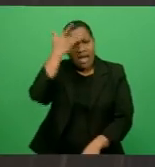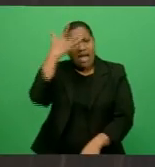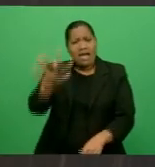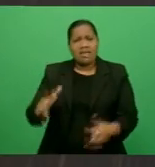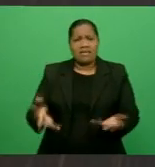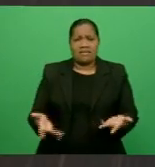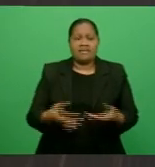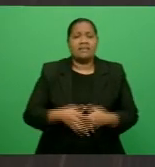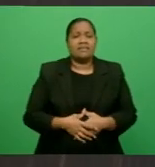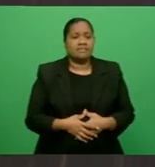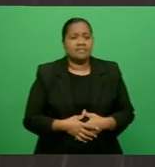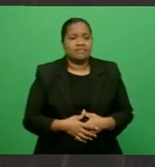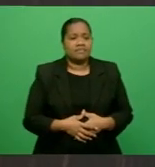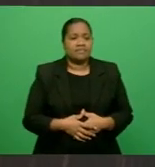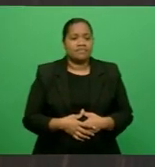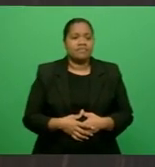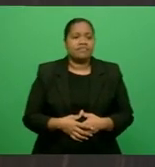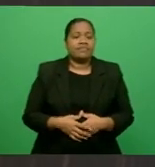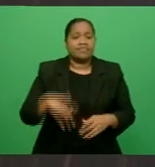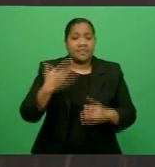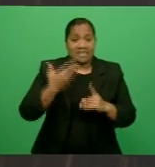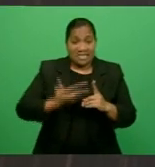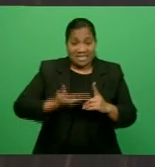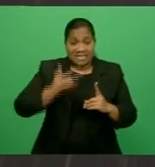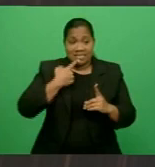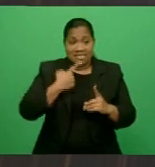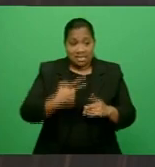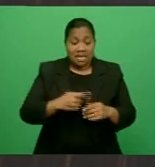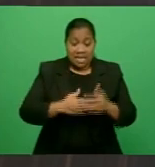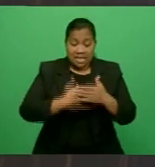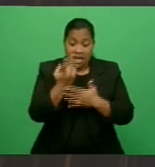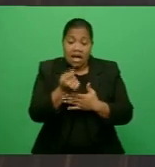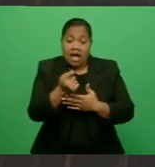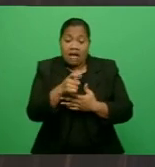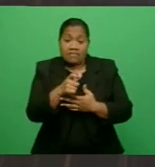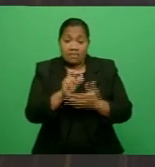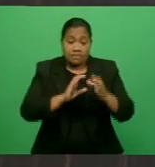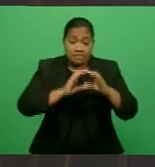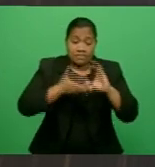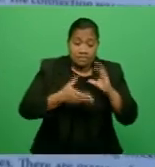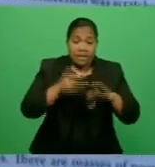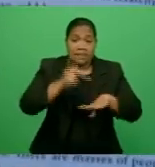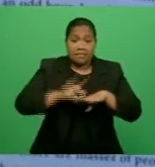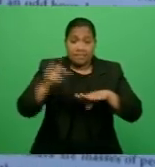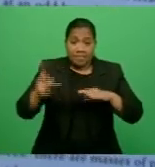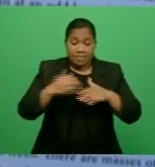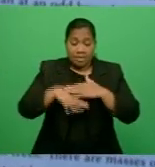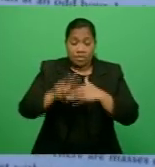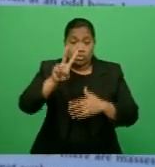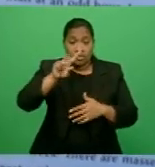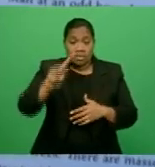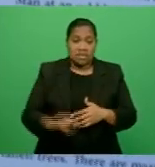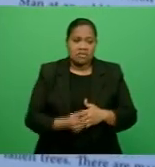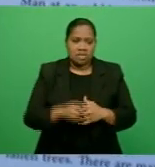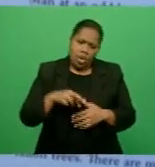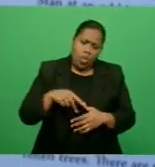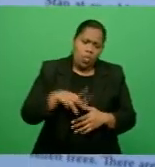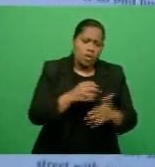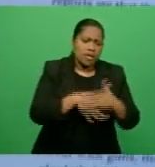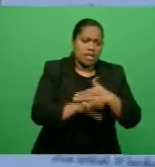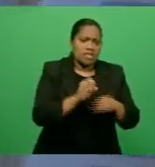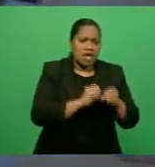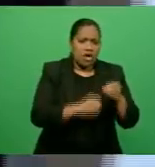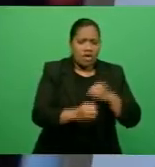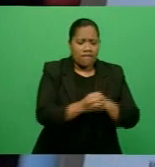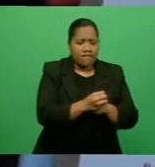Sadiq tells of his meeting with Rambuka a day after the takeover of parliament in 2000. Walking into the US envoy's office, Sadiq